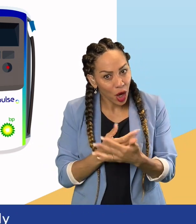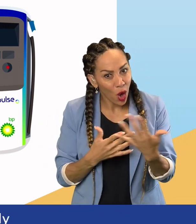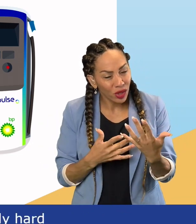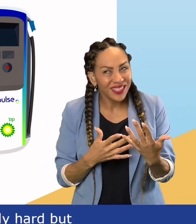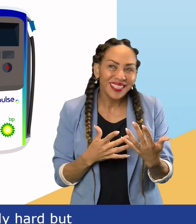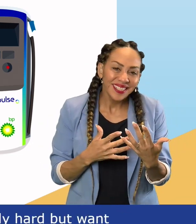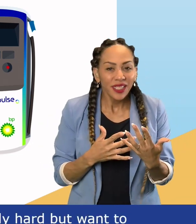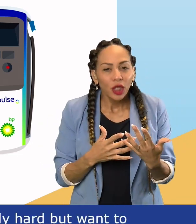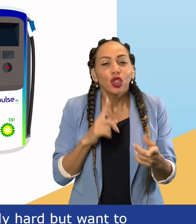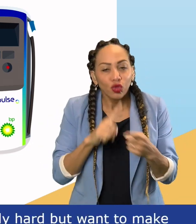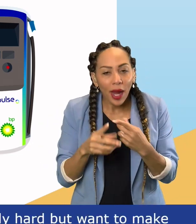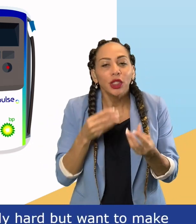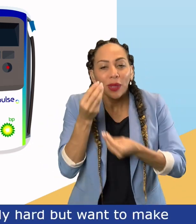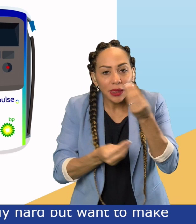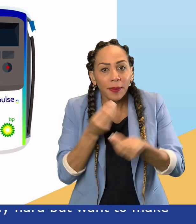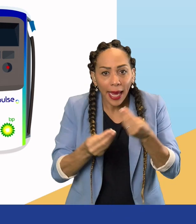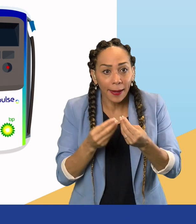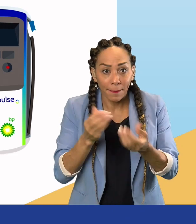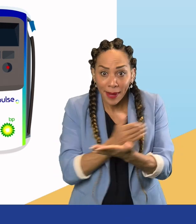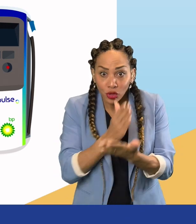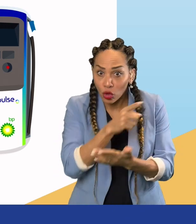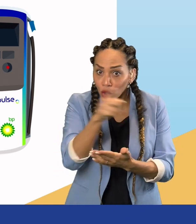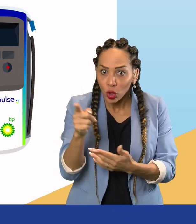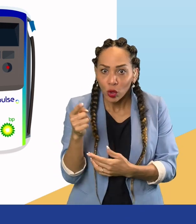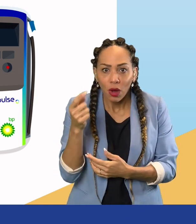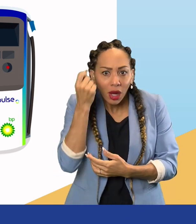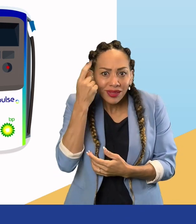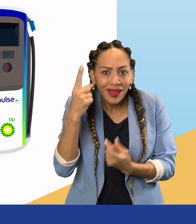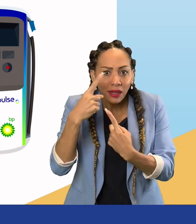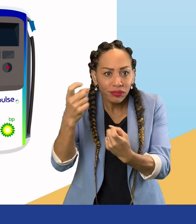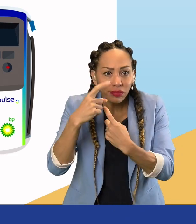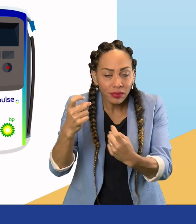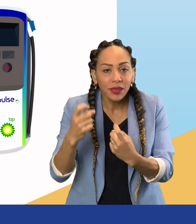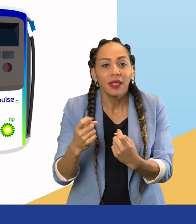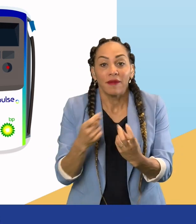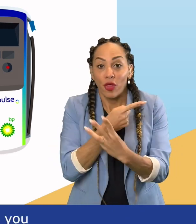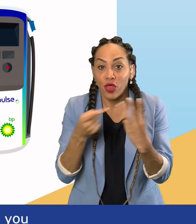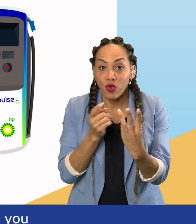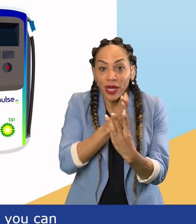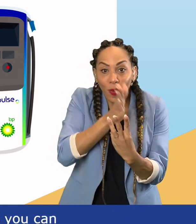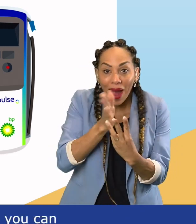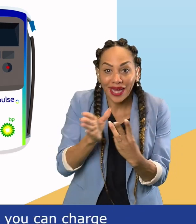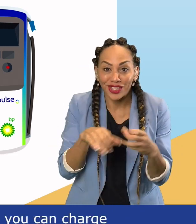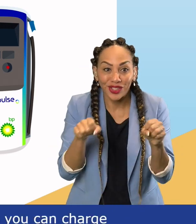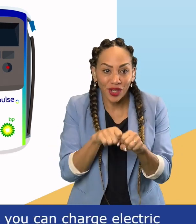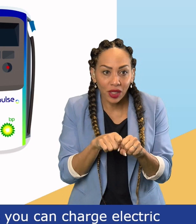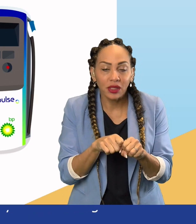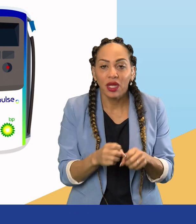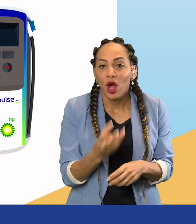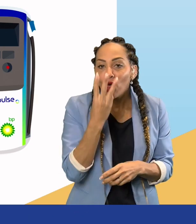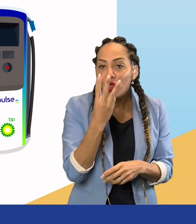3 ways you can charge an electric car. The first one is a traditional 3-pin plug socket, which is probably not the best option, if I'm